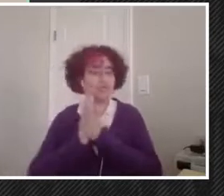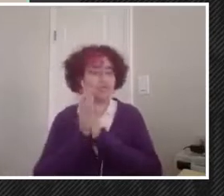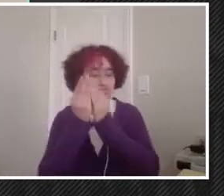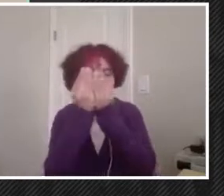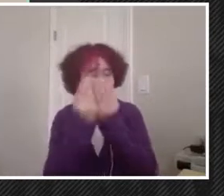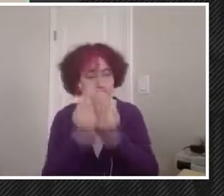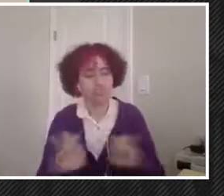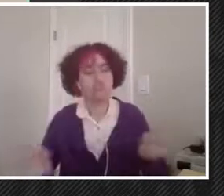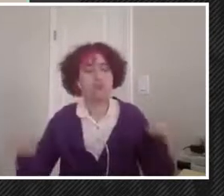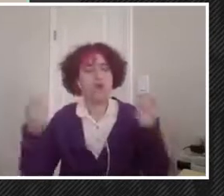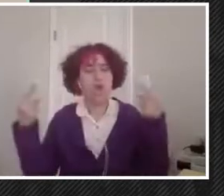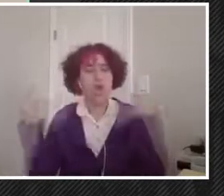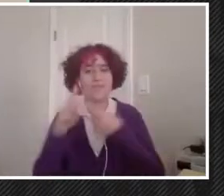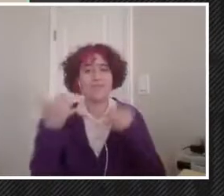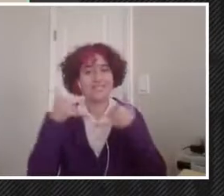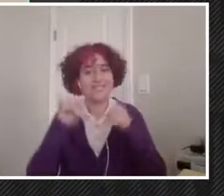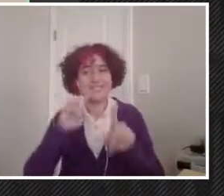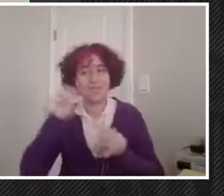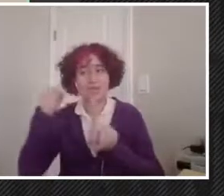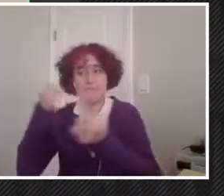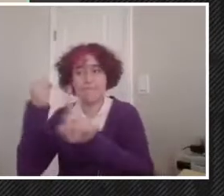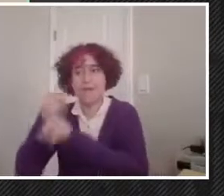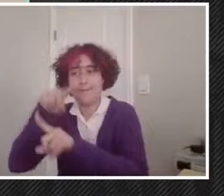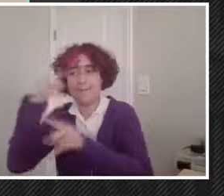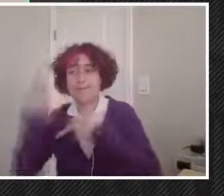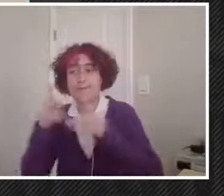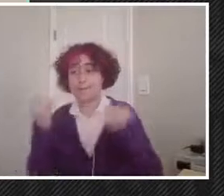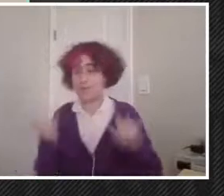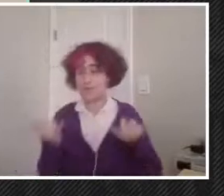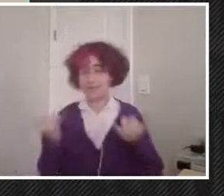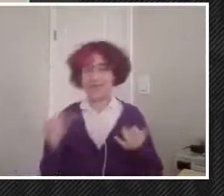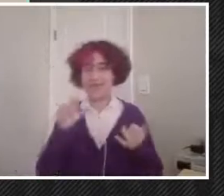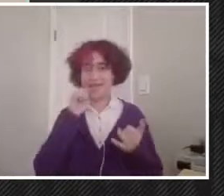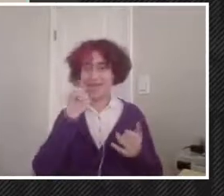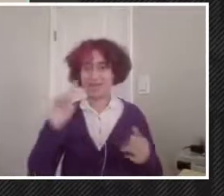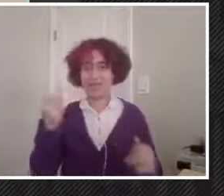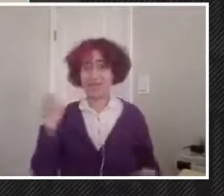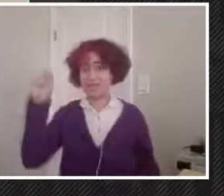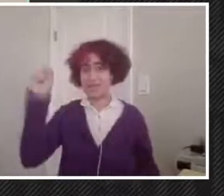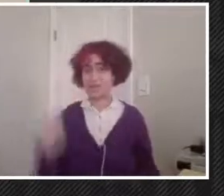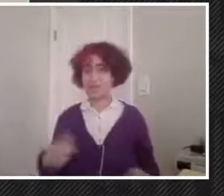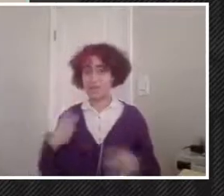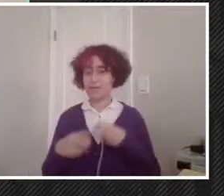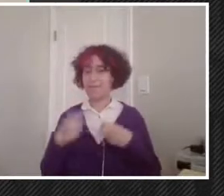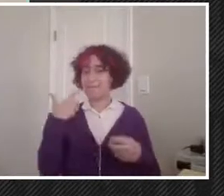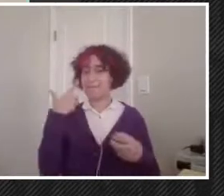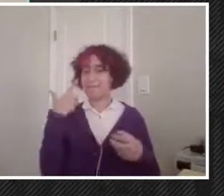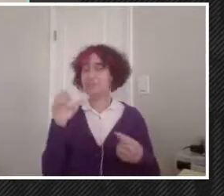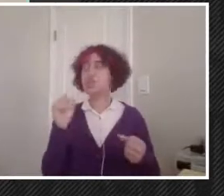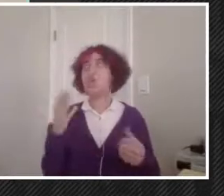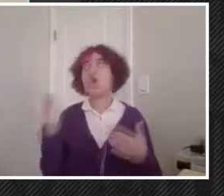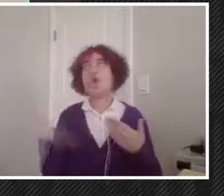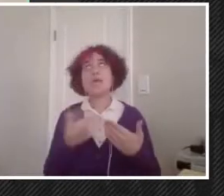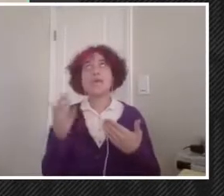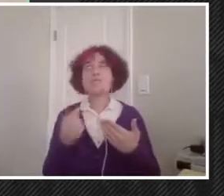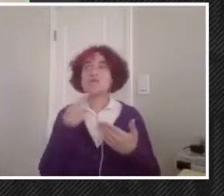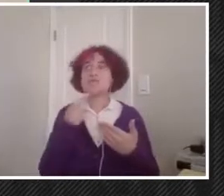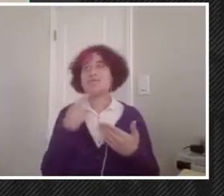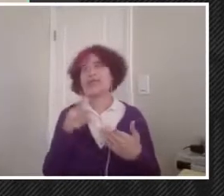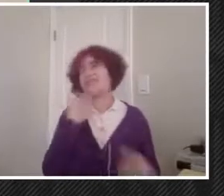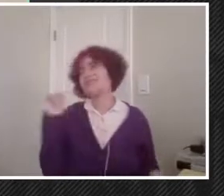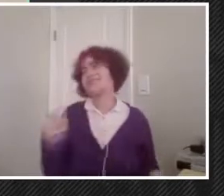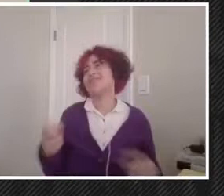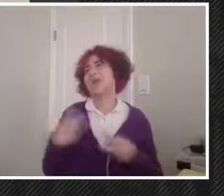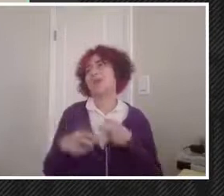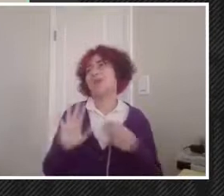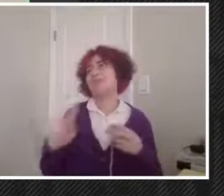people today. And it's not just a Southern issue, because it's so easy for us to say that. It was just the South problem. My mother's from Maryland, and